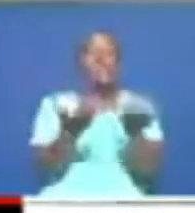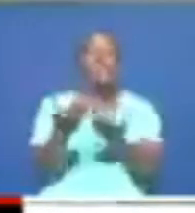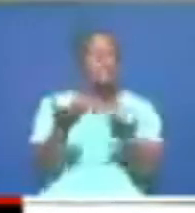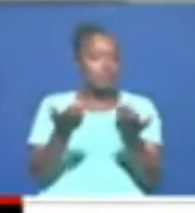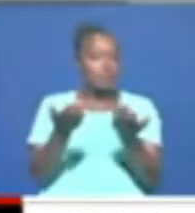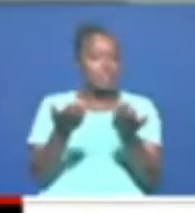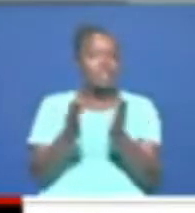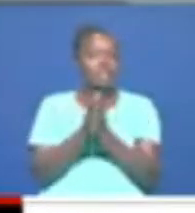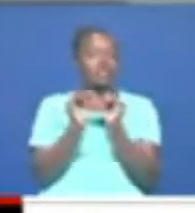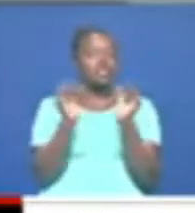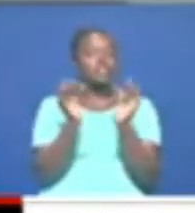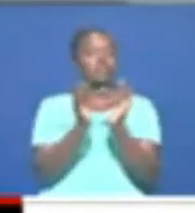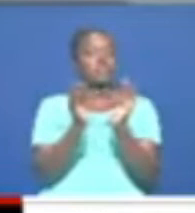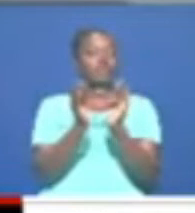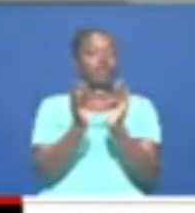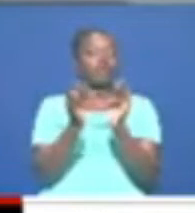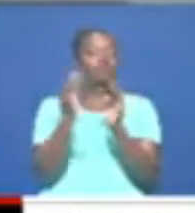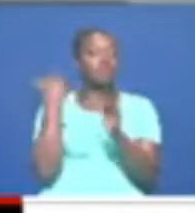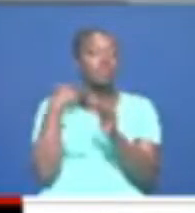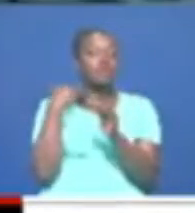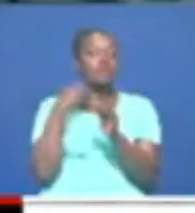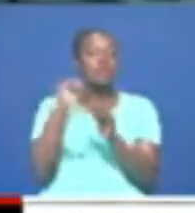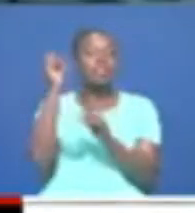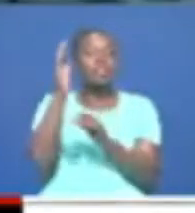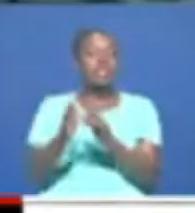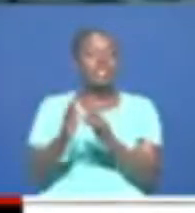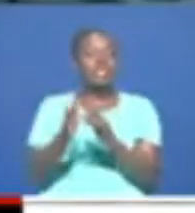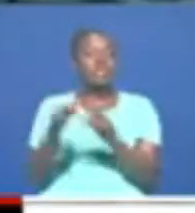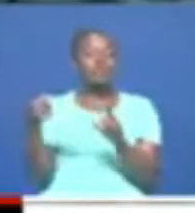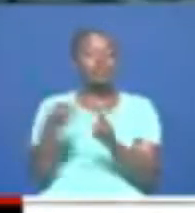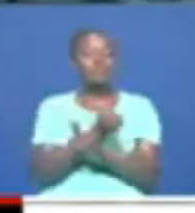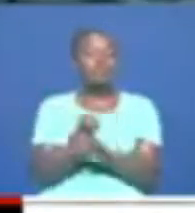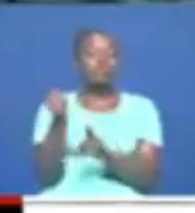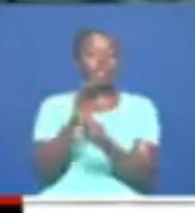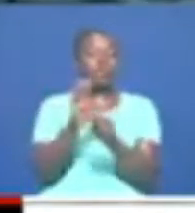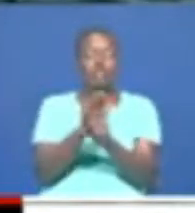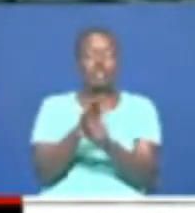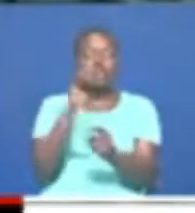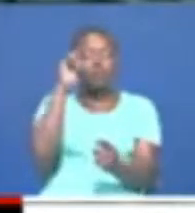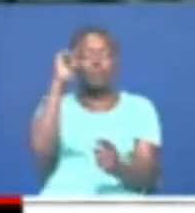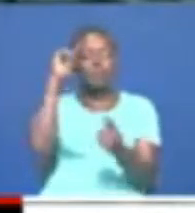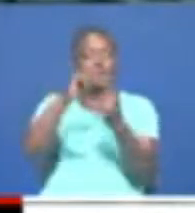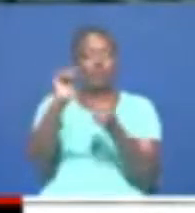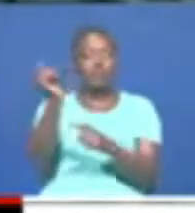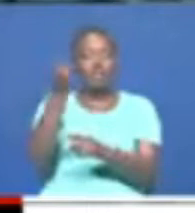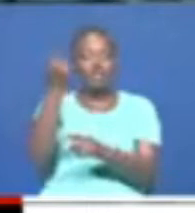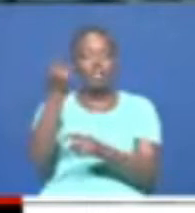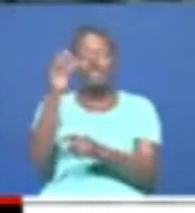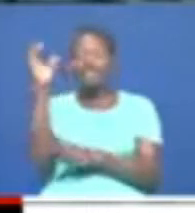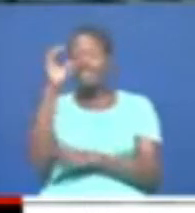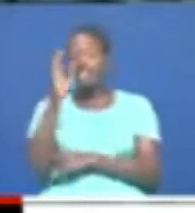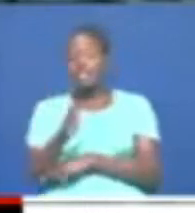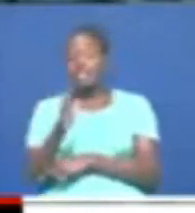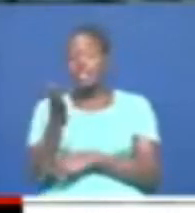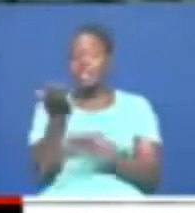of new digital crimes that have seen Kenyans duped. As we aspire for a Kenyan where every citizen,